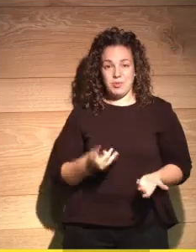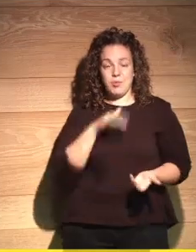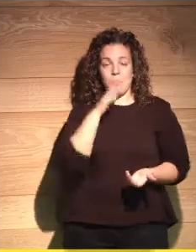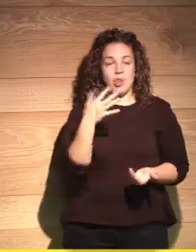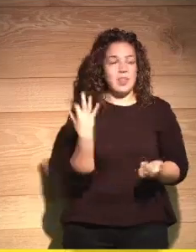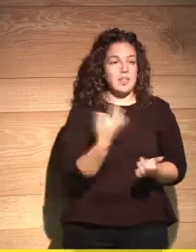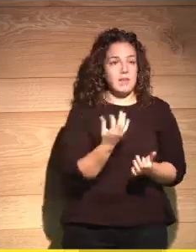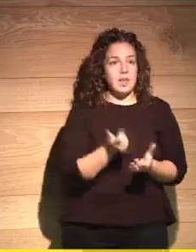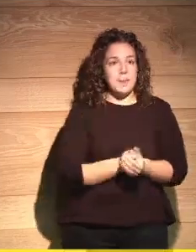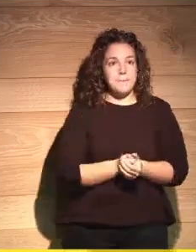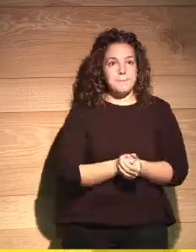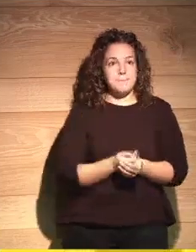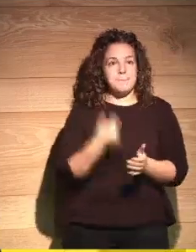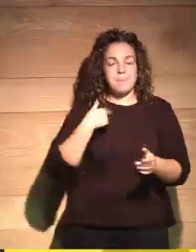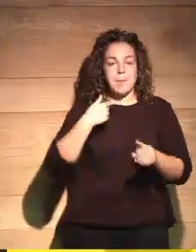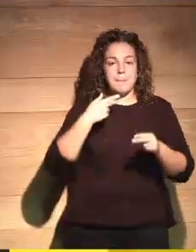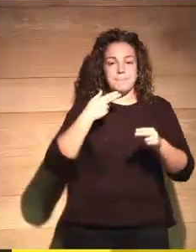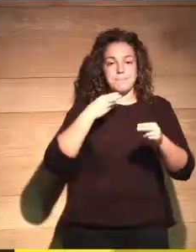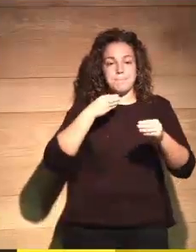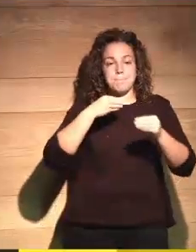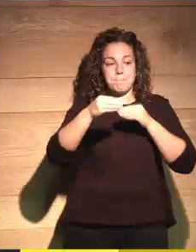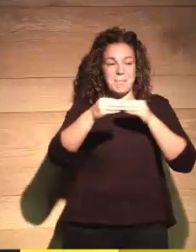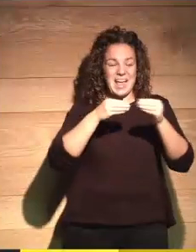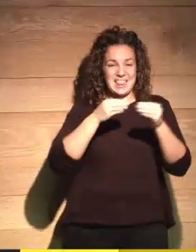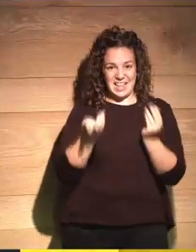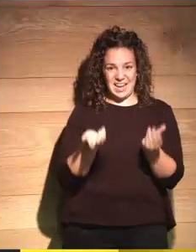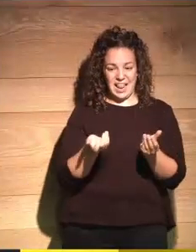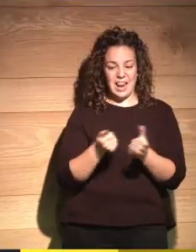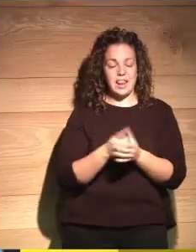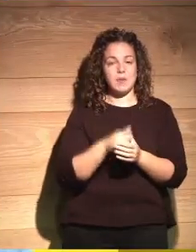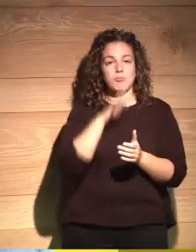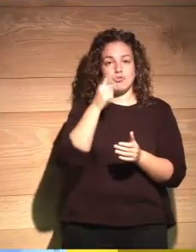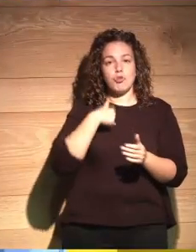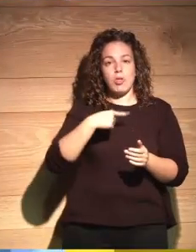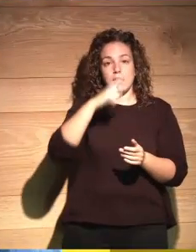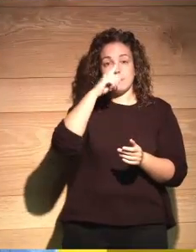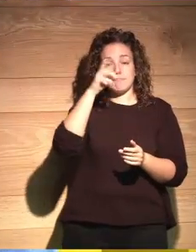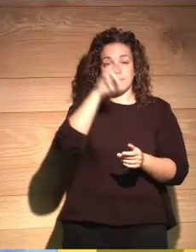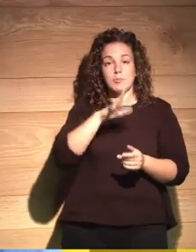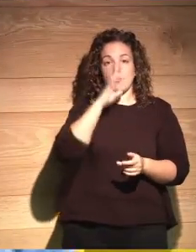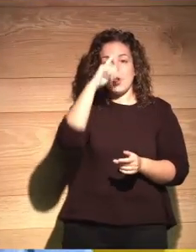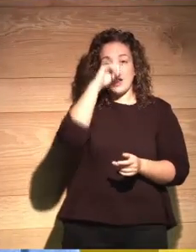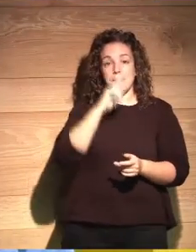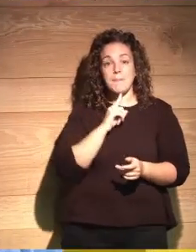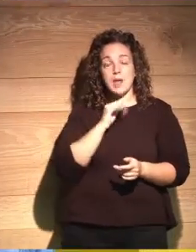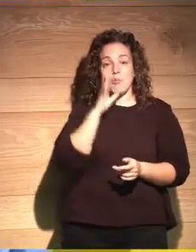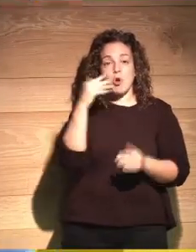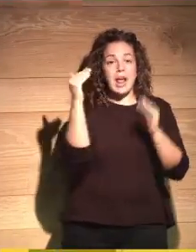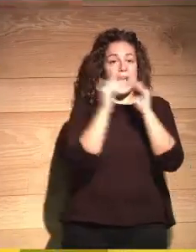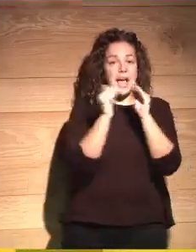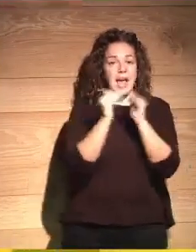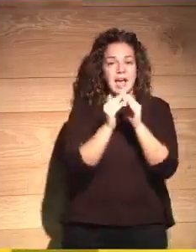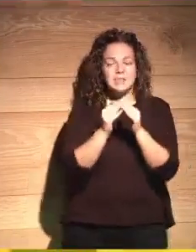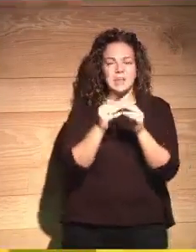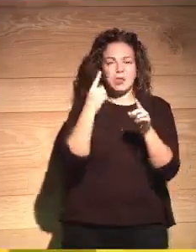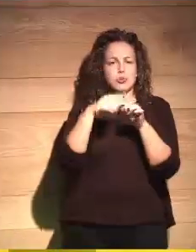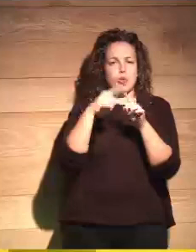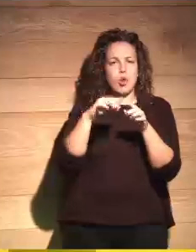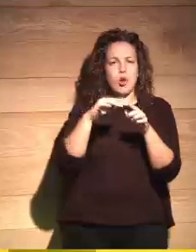modality that is on now, how to capture materialities. And the